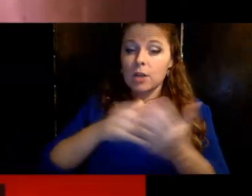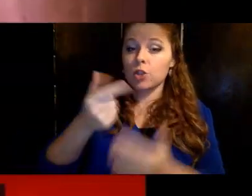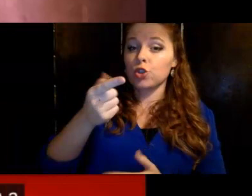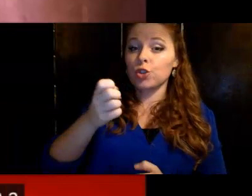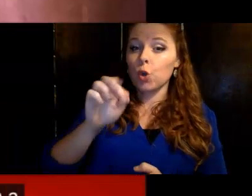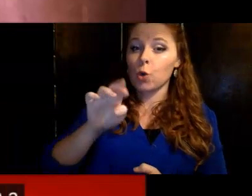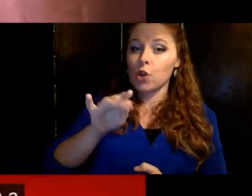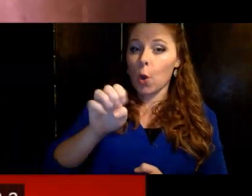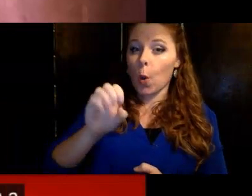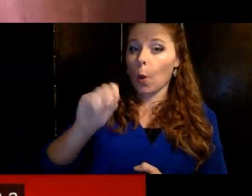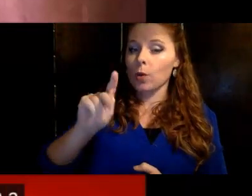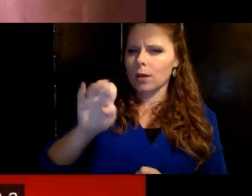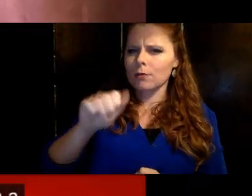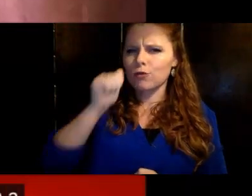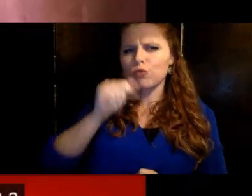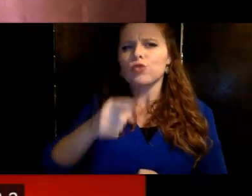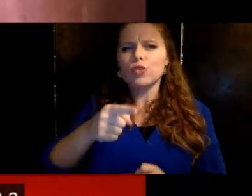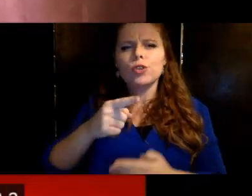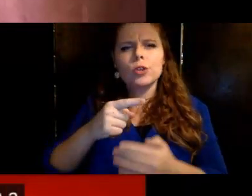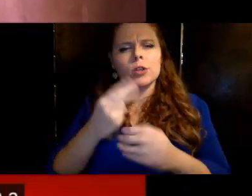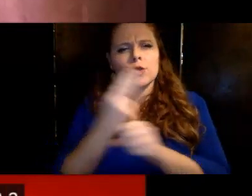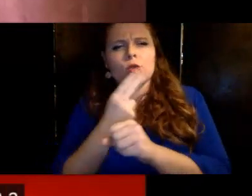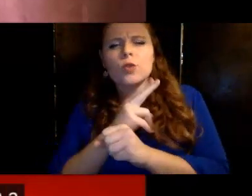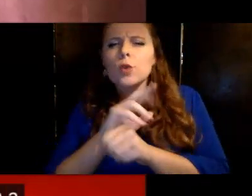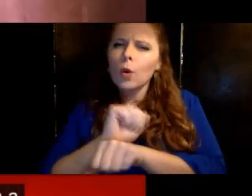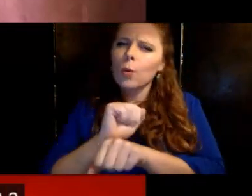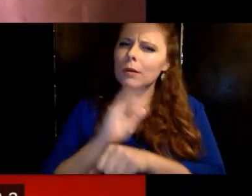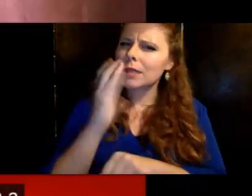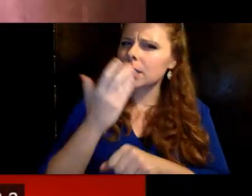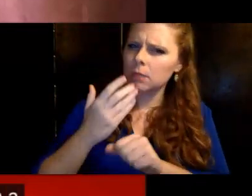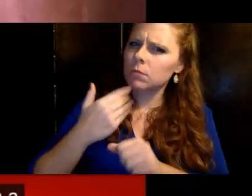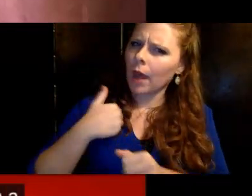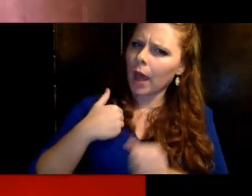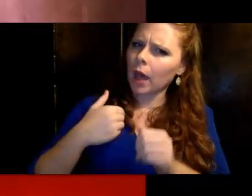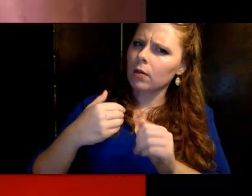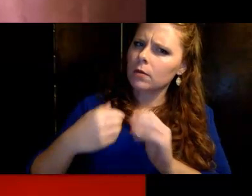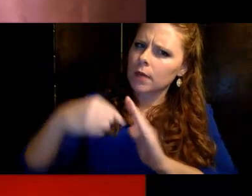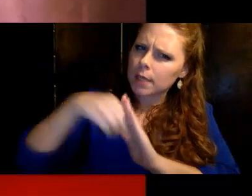uses a variety of red values and imbues her work with a feeling of true depth?